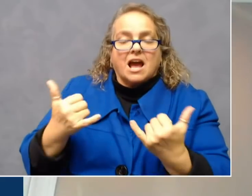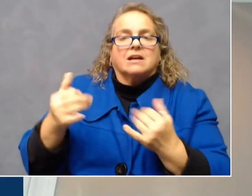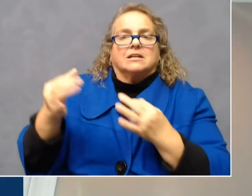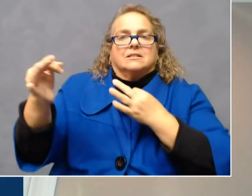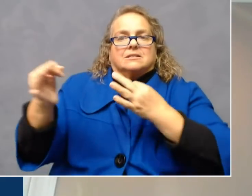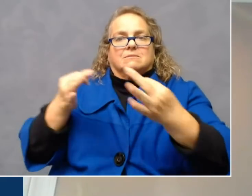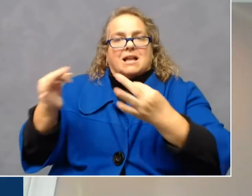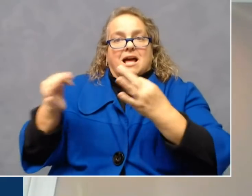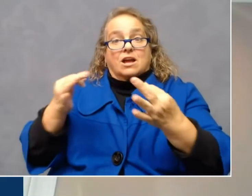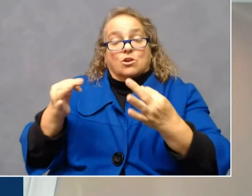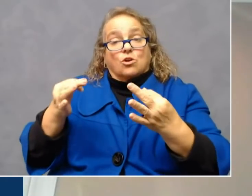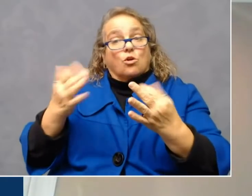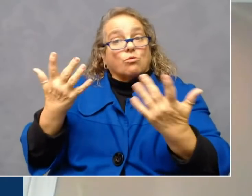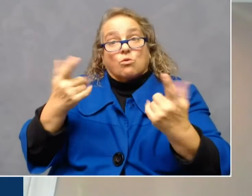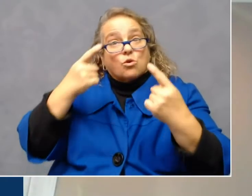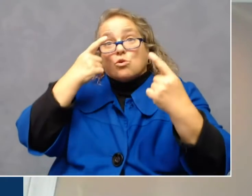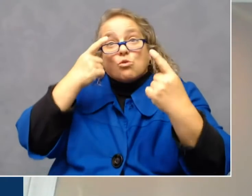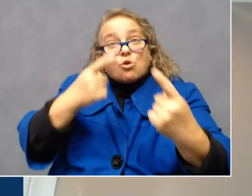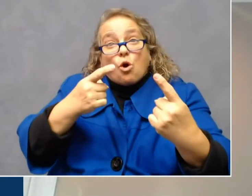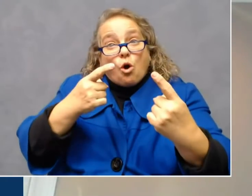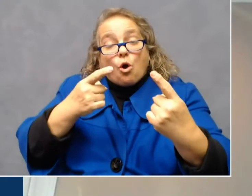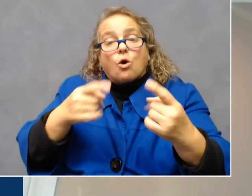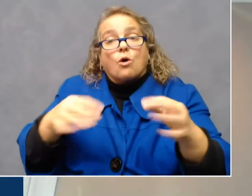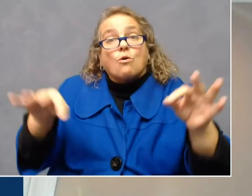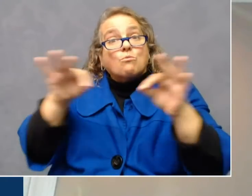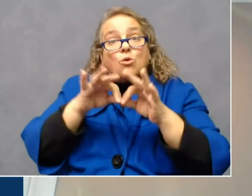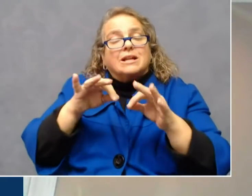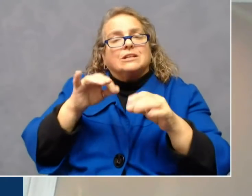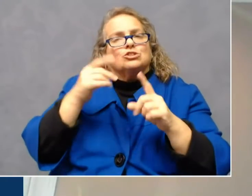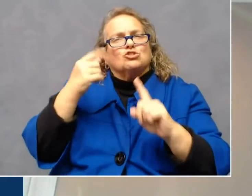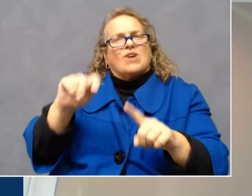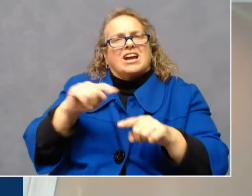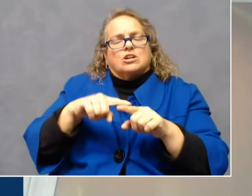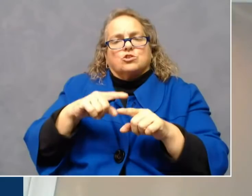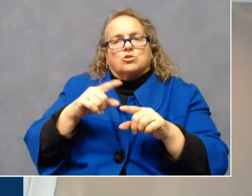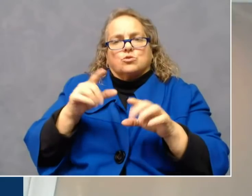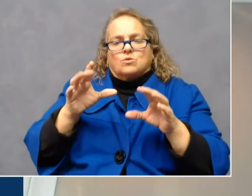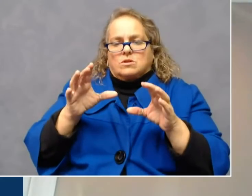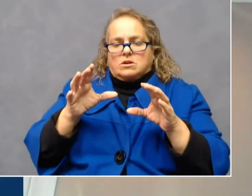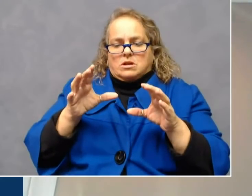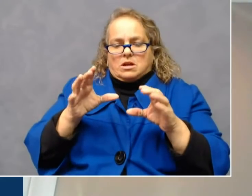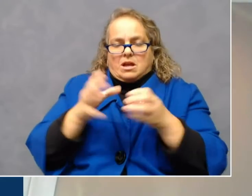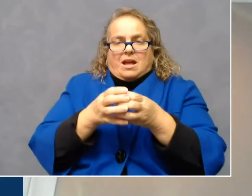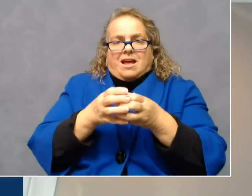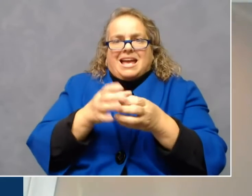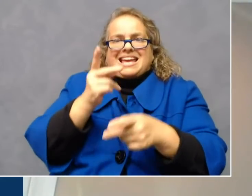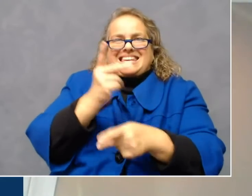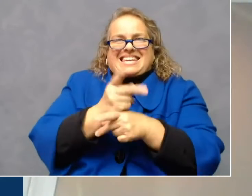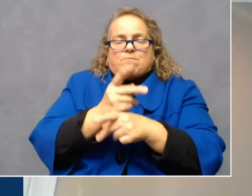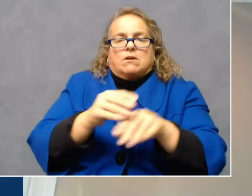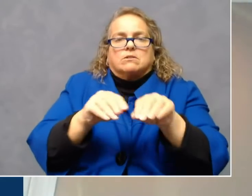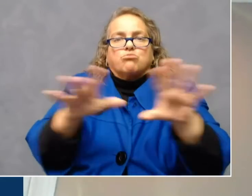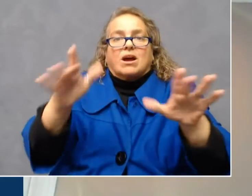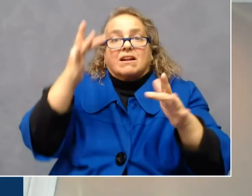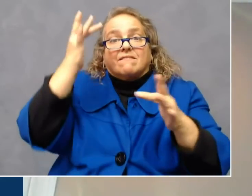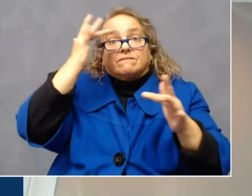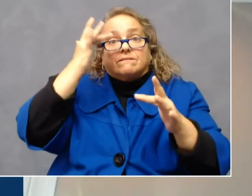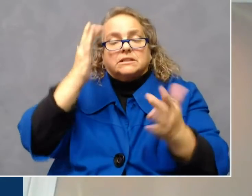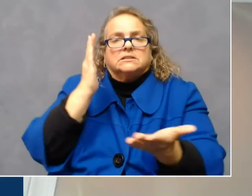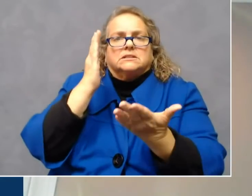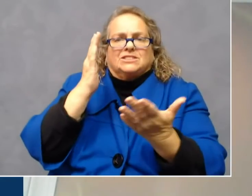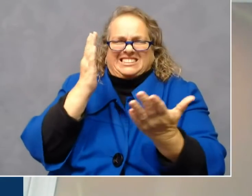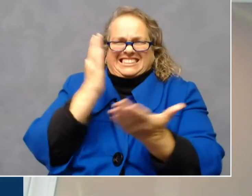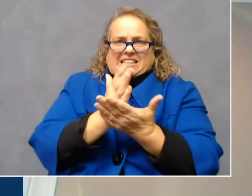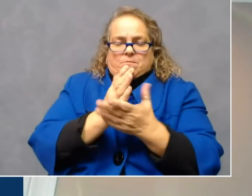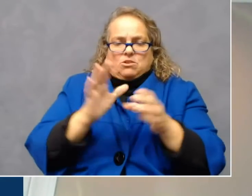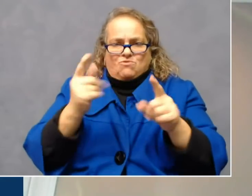the start has been on containing the spread of the infection. And containment is